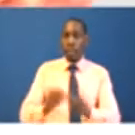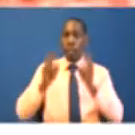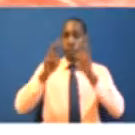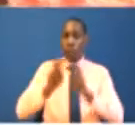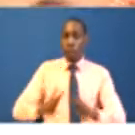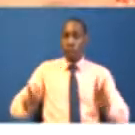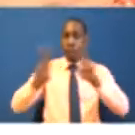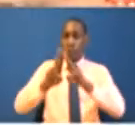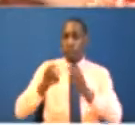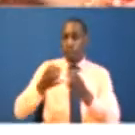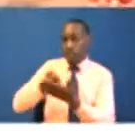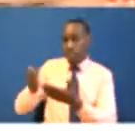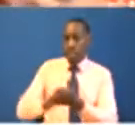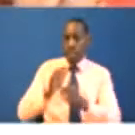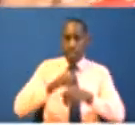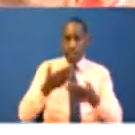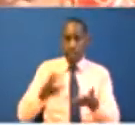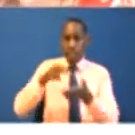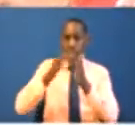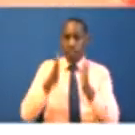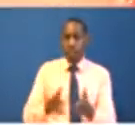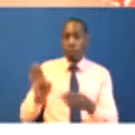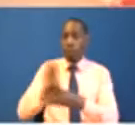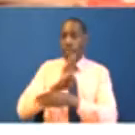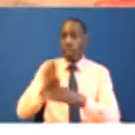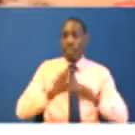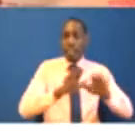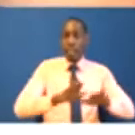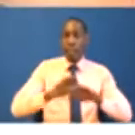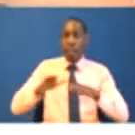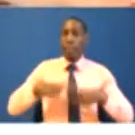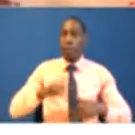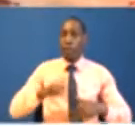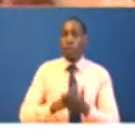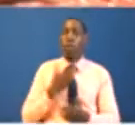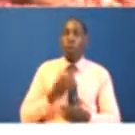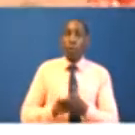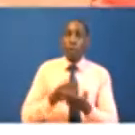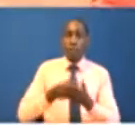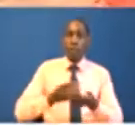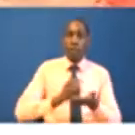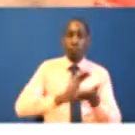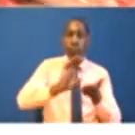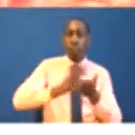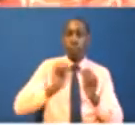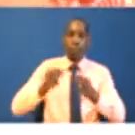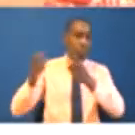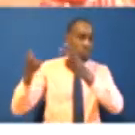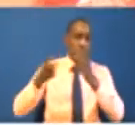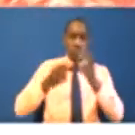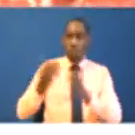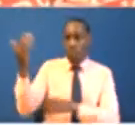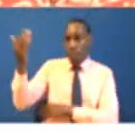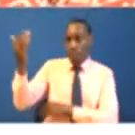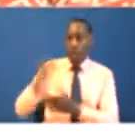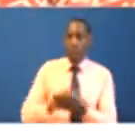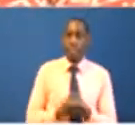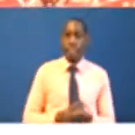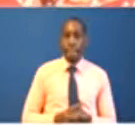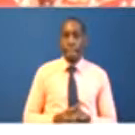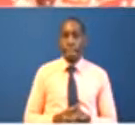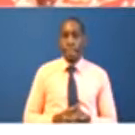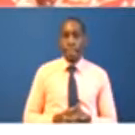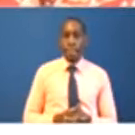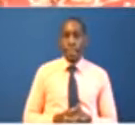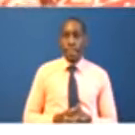integrity so right now as candidates are busy campaigning people are saying give me something for me to listen to you for me to listen to what you have to